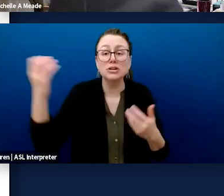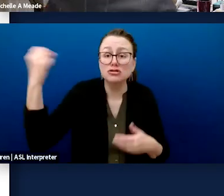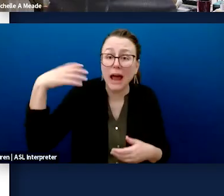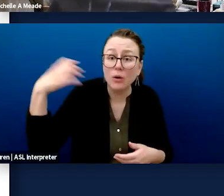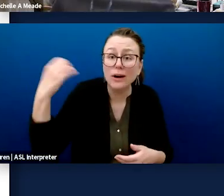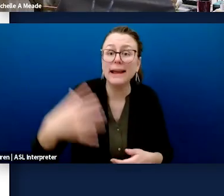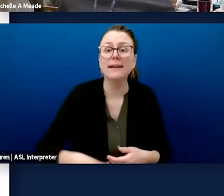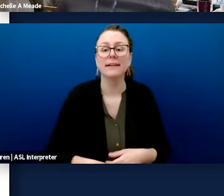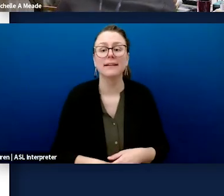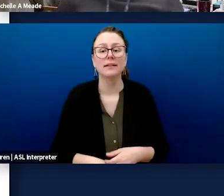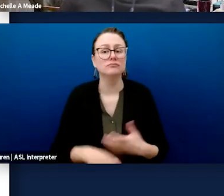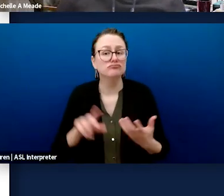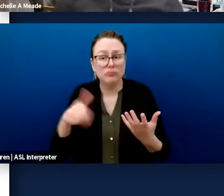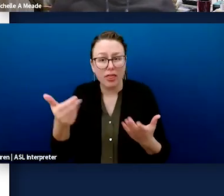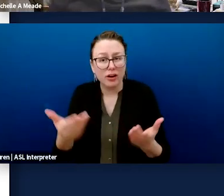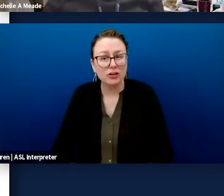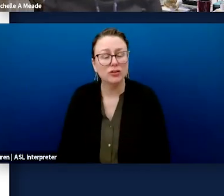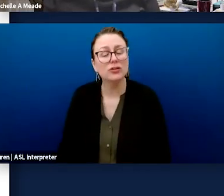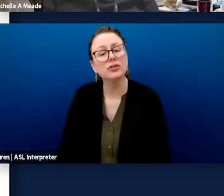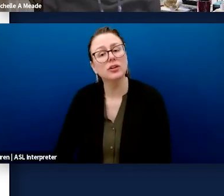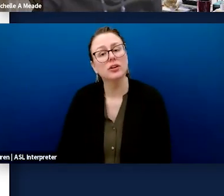showering, other types of movement?